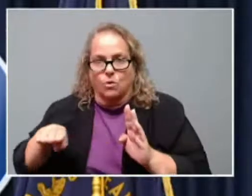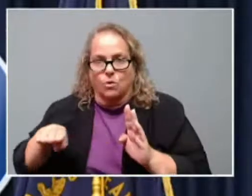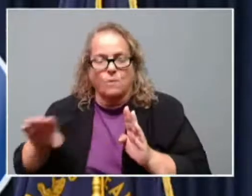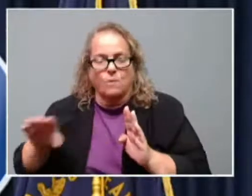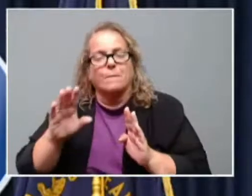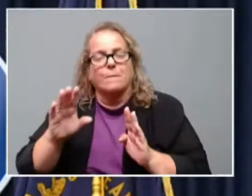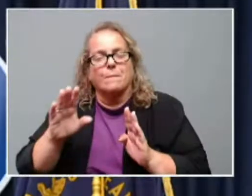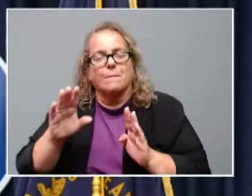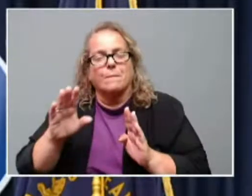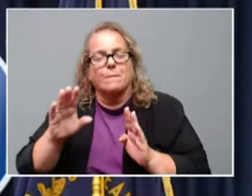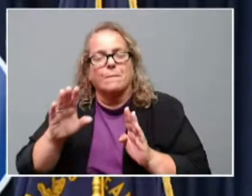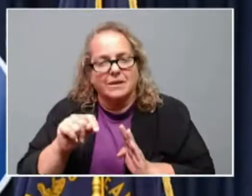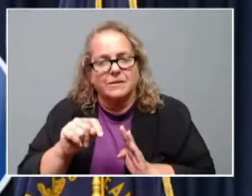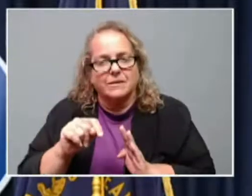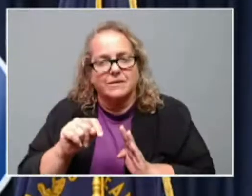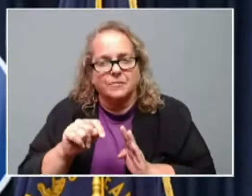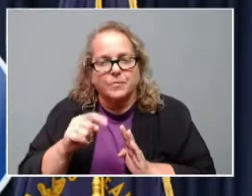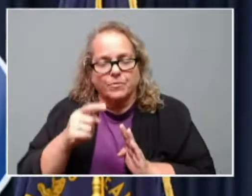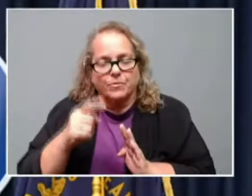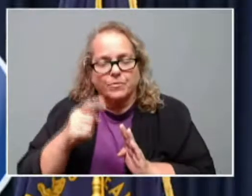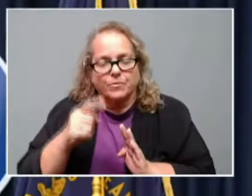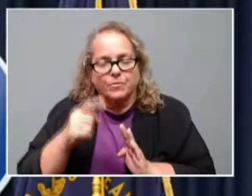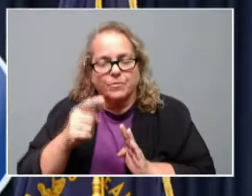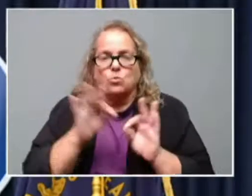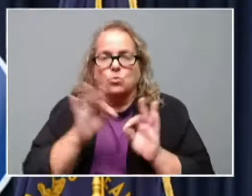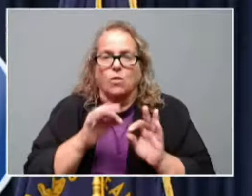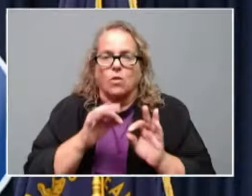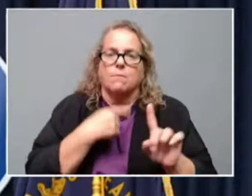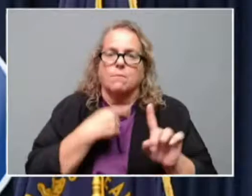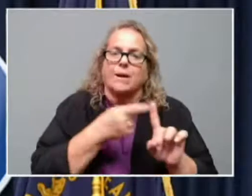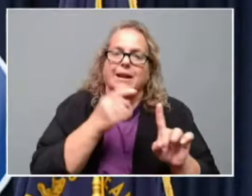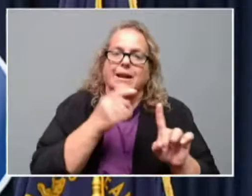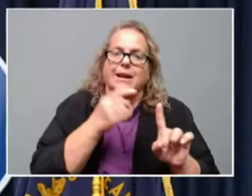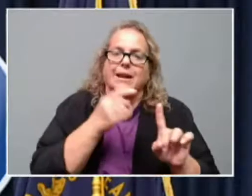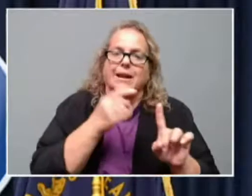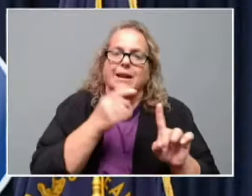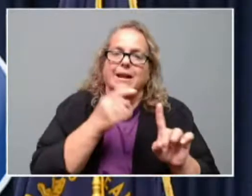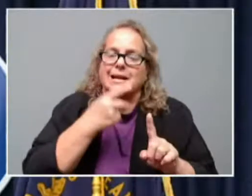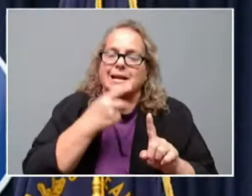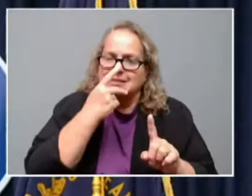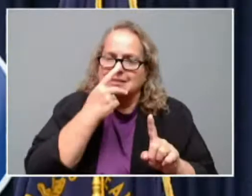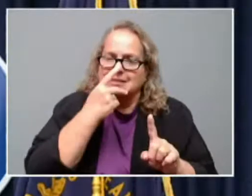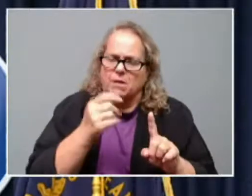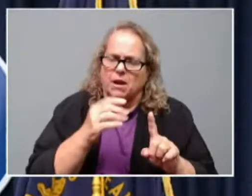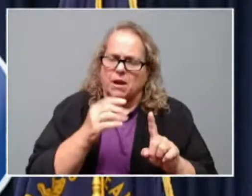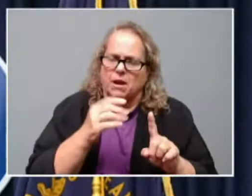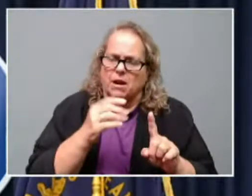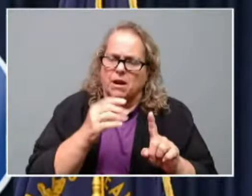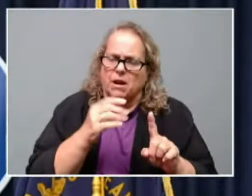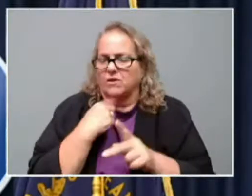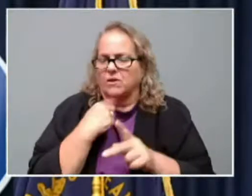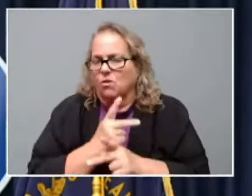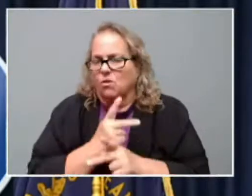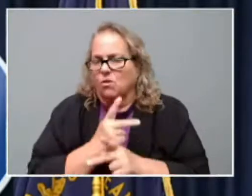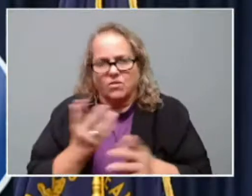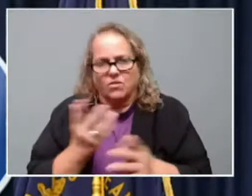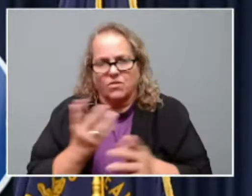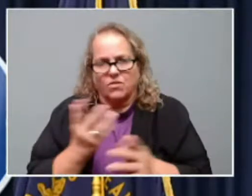it's worth pointing out anytime we see these, so that we are careful.